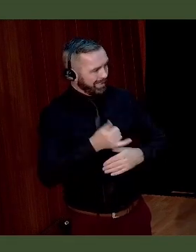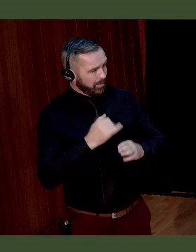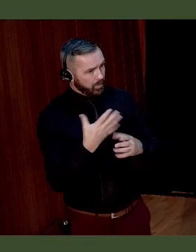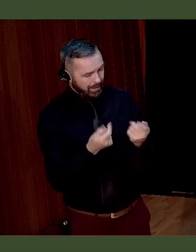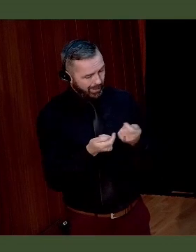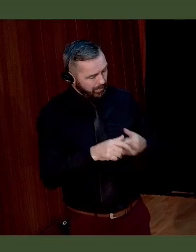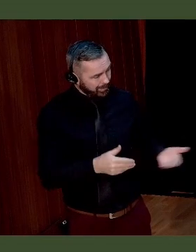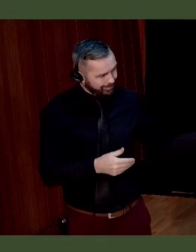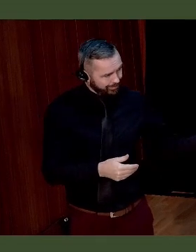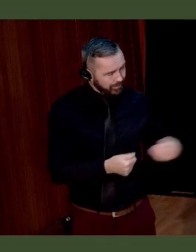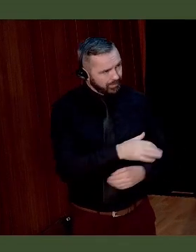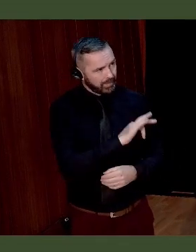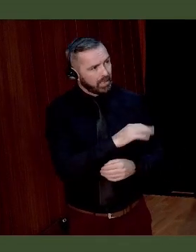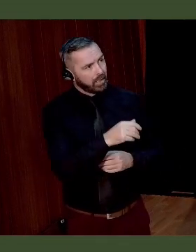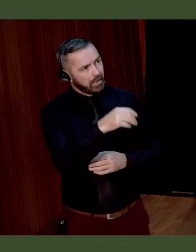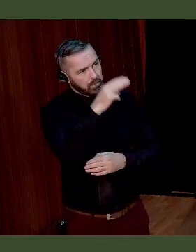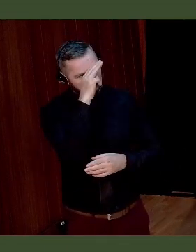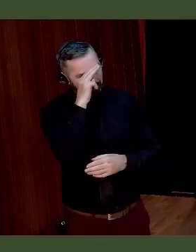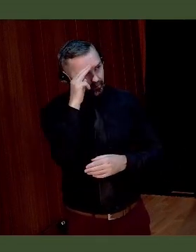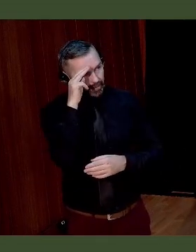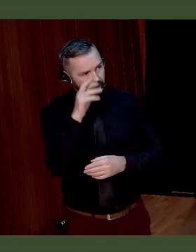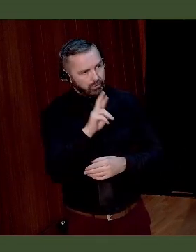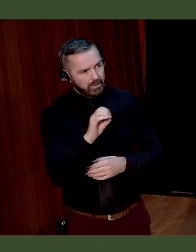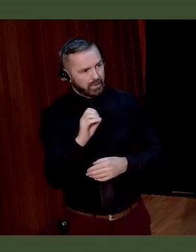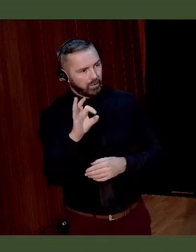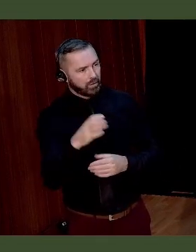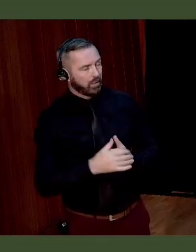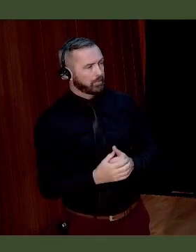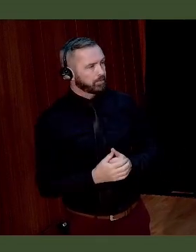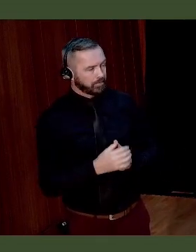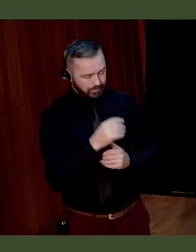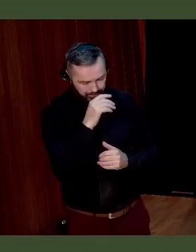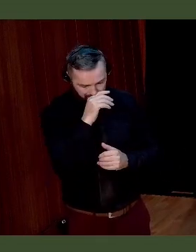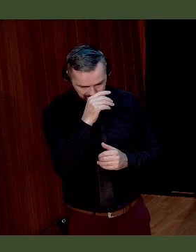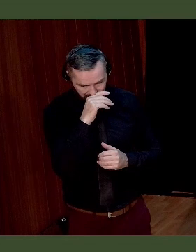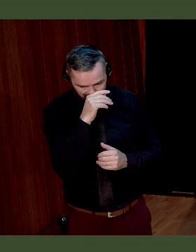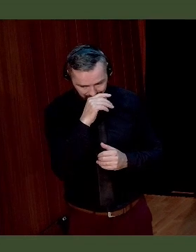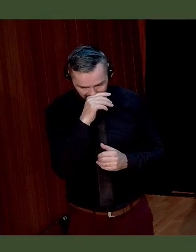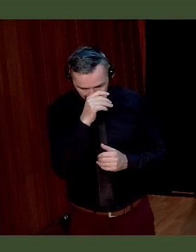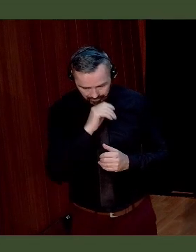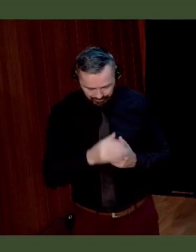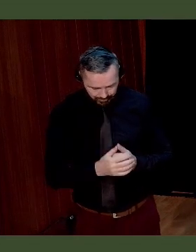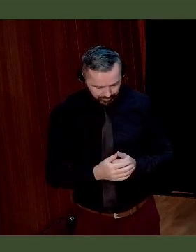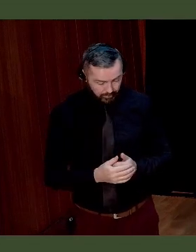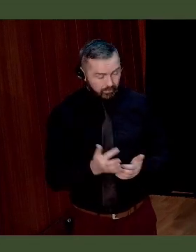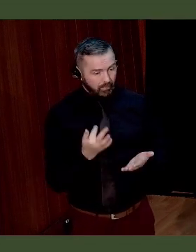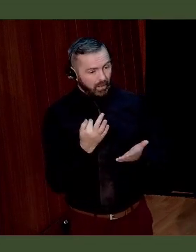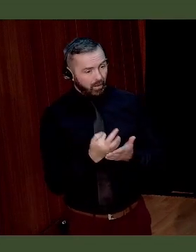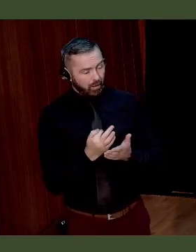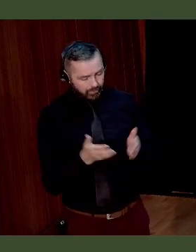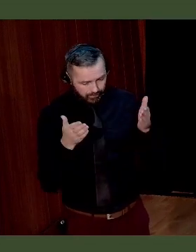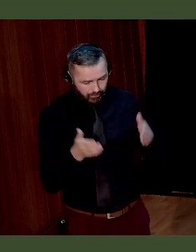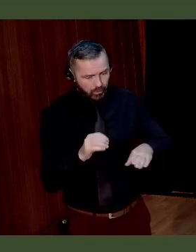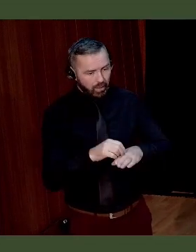by the chairperson is here, Professor Regina E. Chollatown. It was often emphasis on the importance of the language in